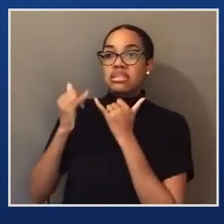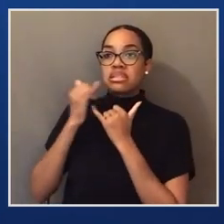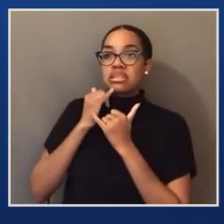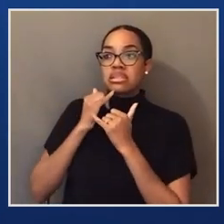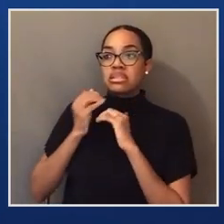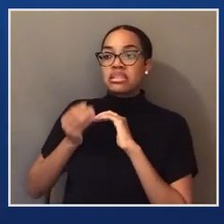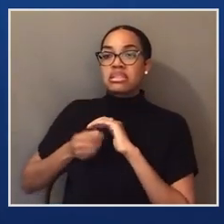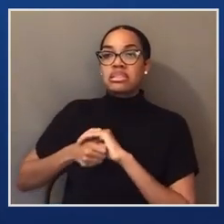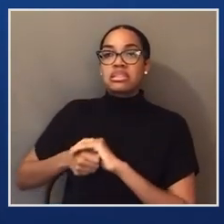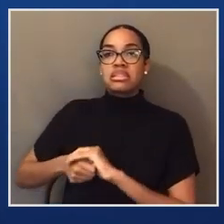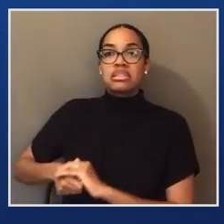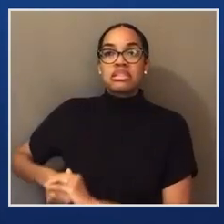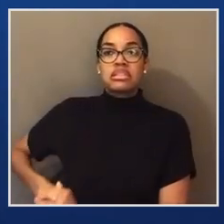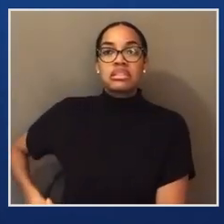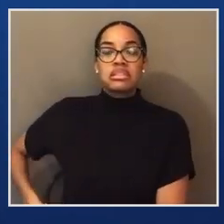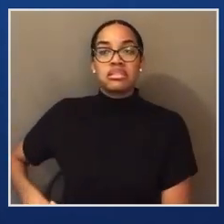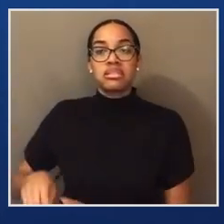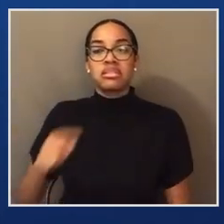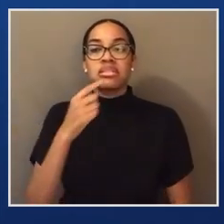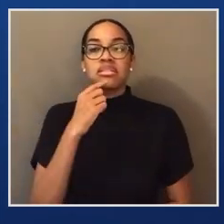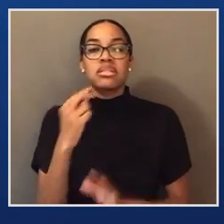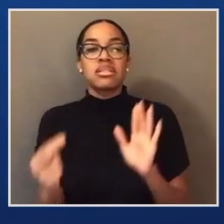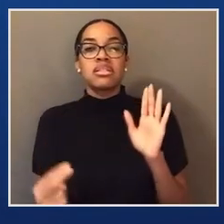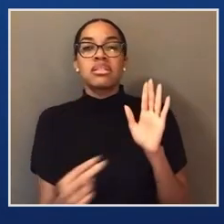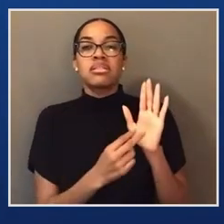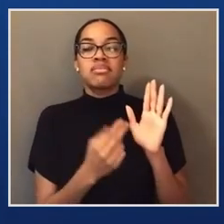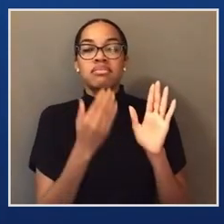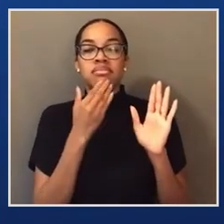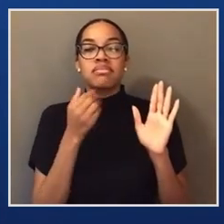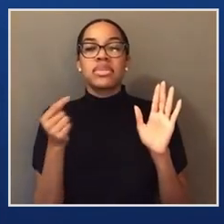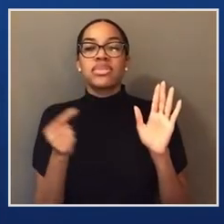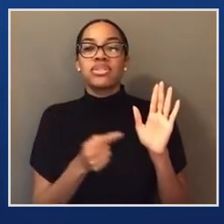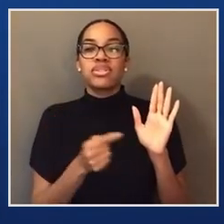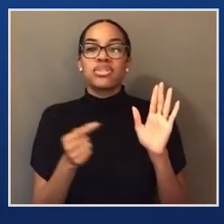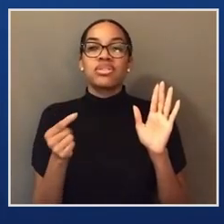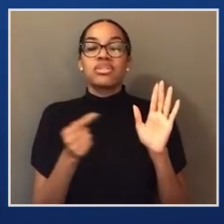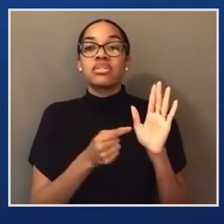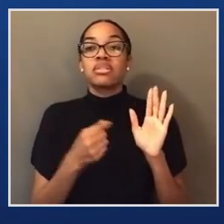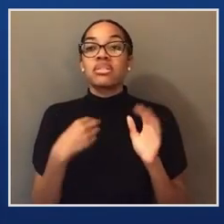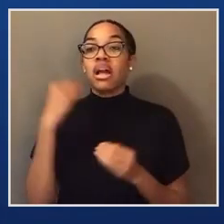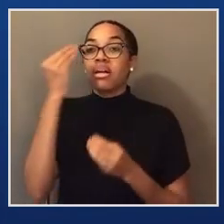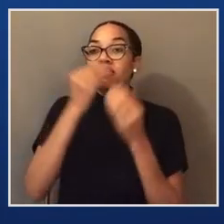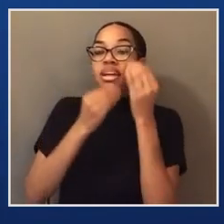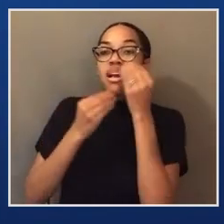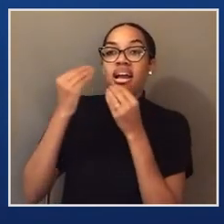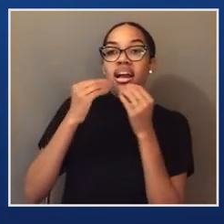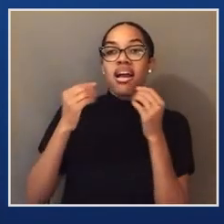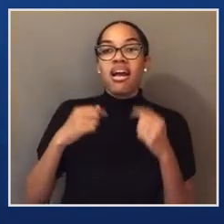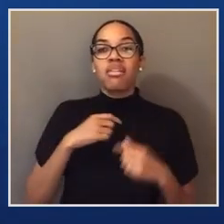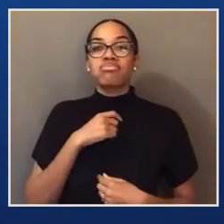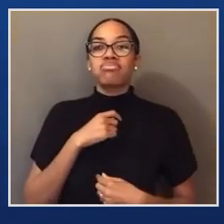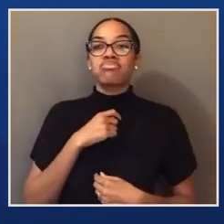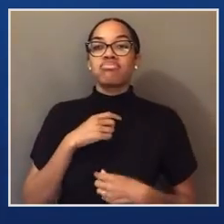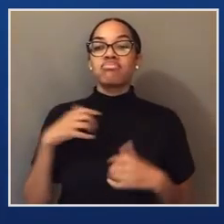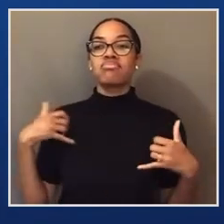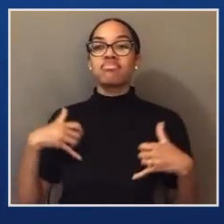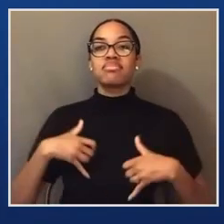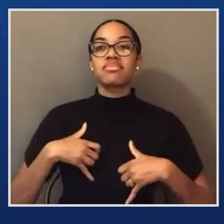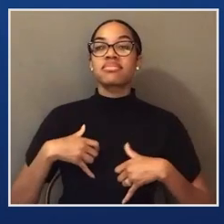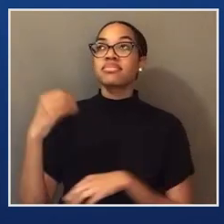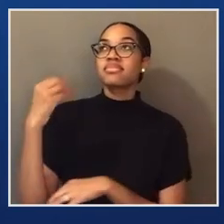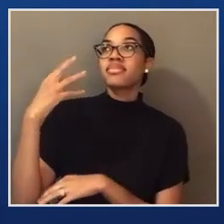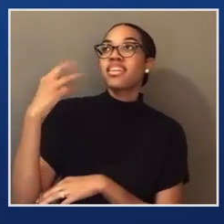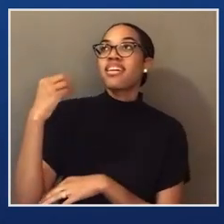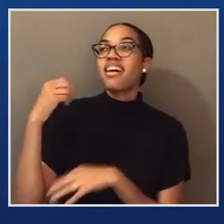a thousand words. You paint the canvas, better let it shine. I know I done some things that's dead wrong.